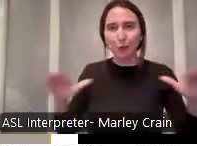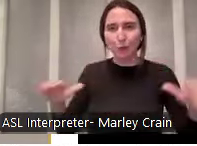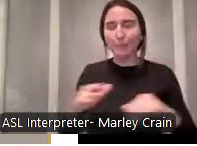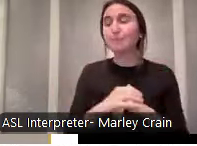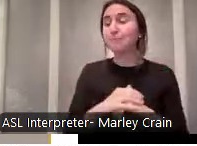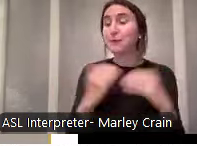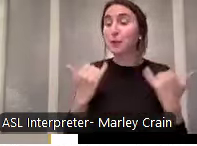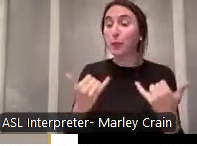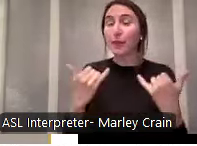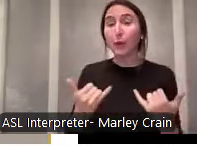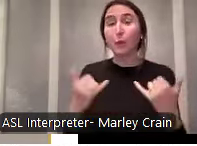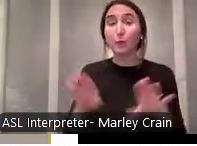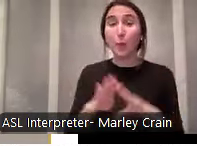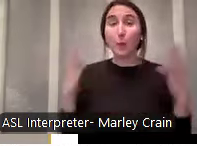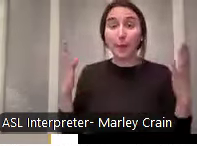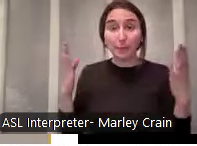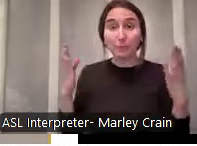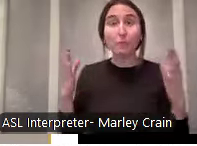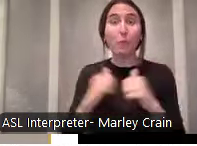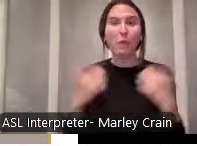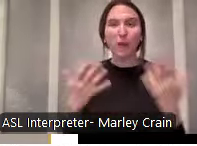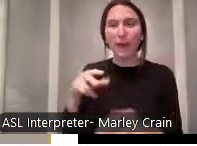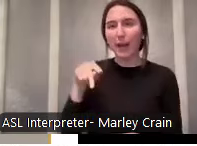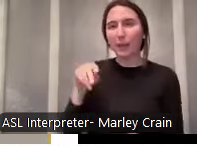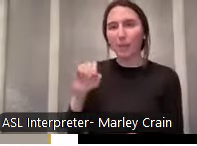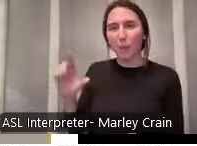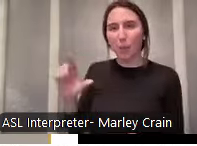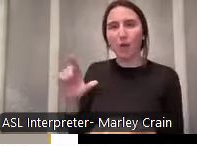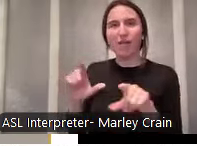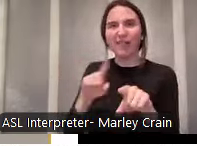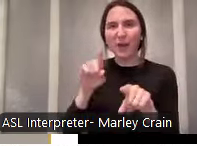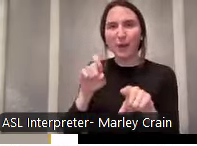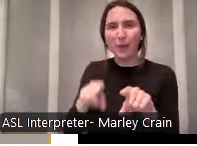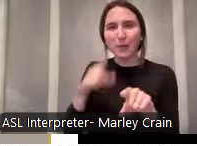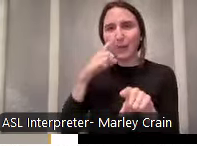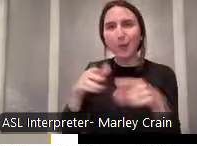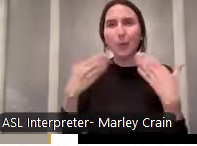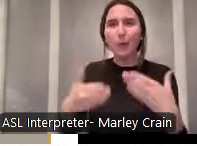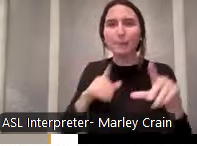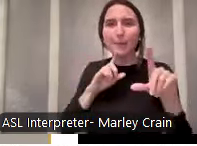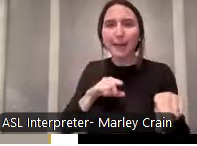that would be great. And we'll get started in just a few minutes.